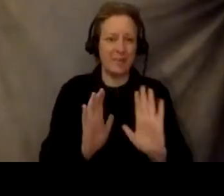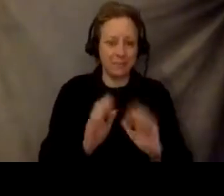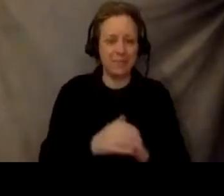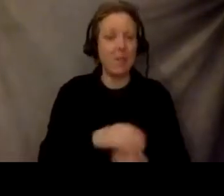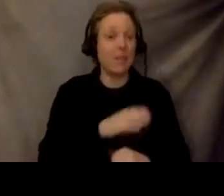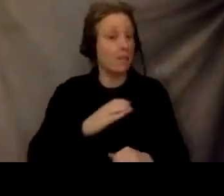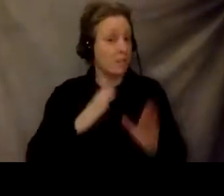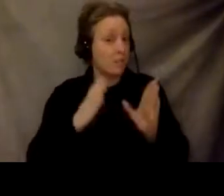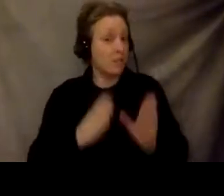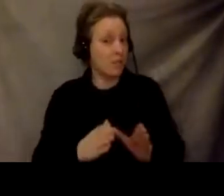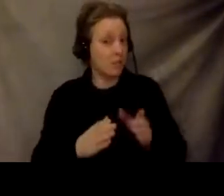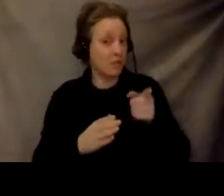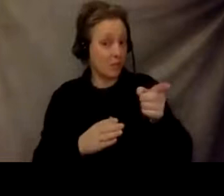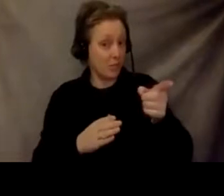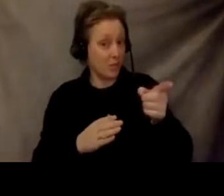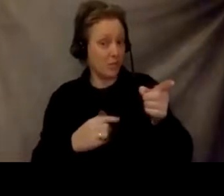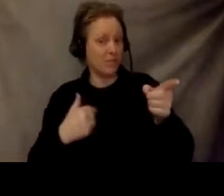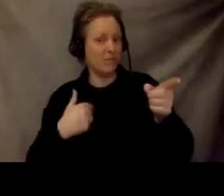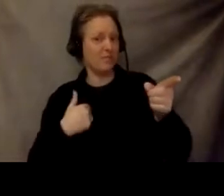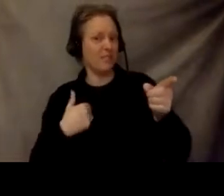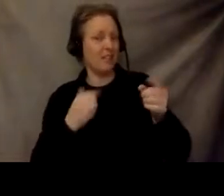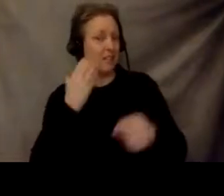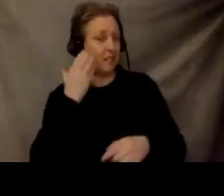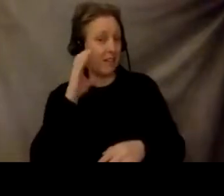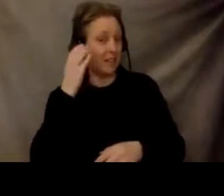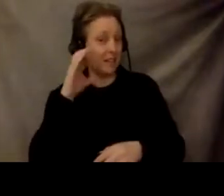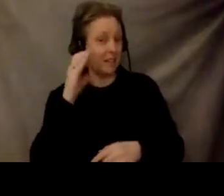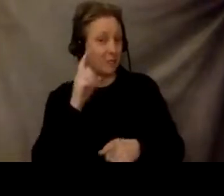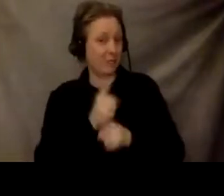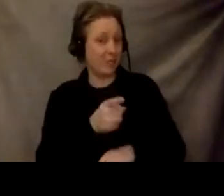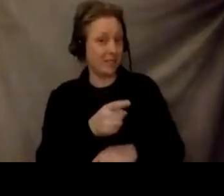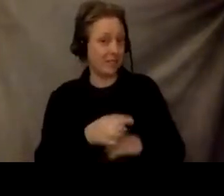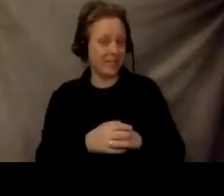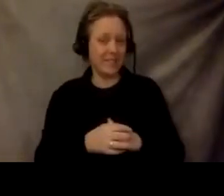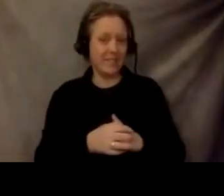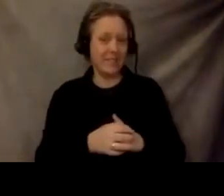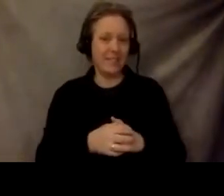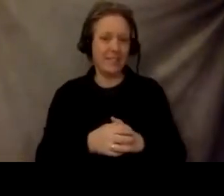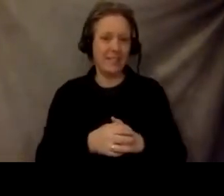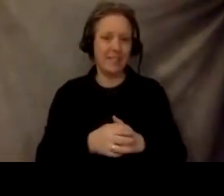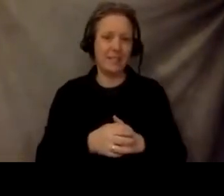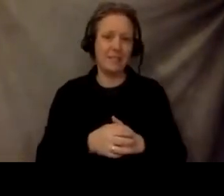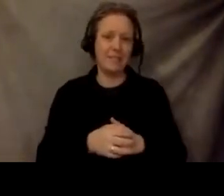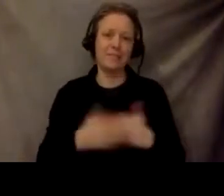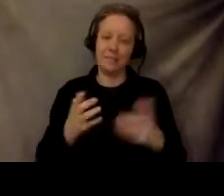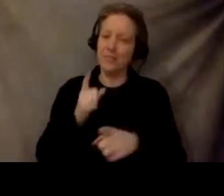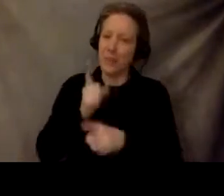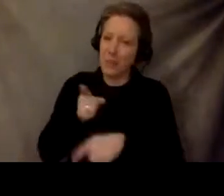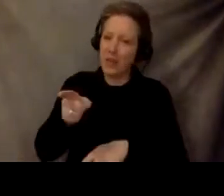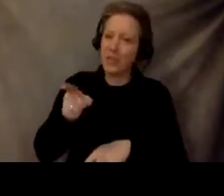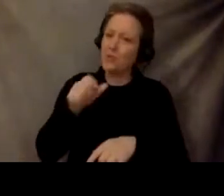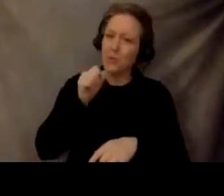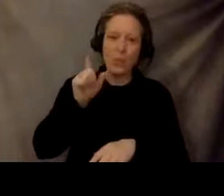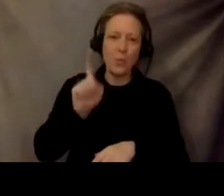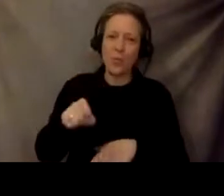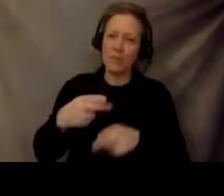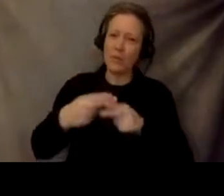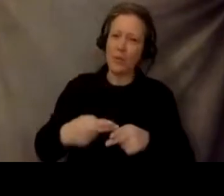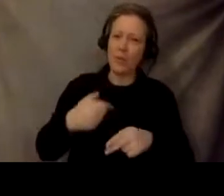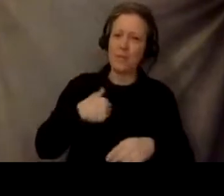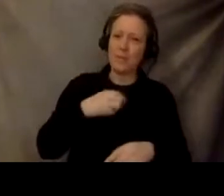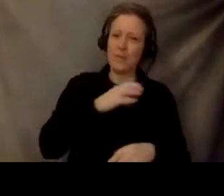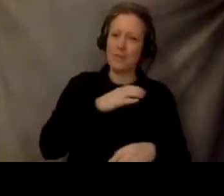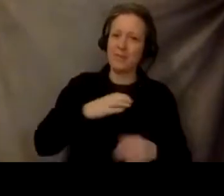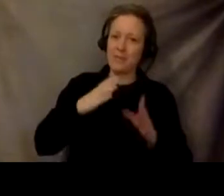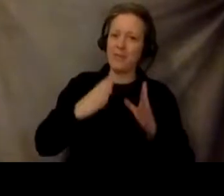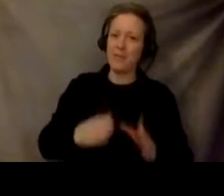My mother's last name is Rogers. Yeah, you got to quit calling me Commissioner. I go by Roy. You know that. We've known each other. Oh, okay, Commissioner. Yeah,